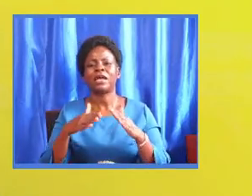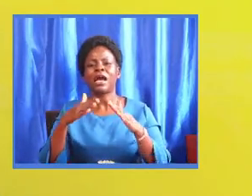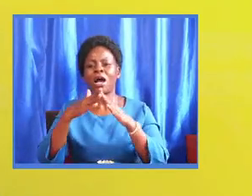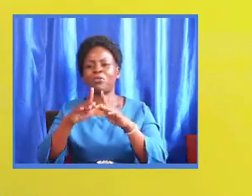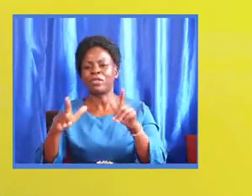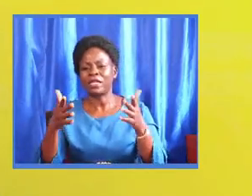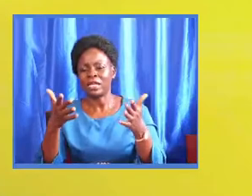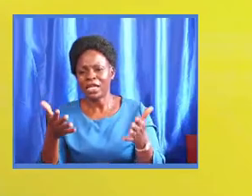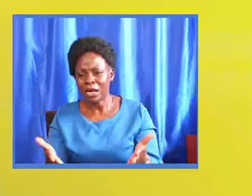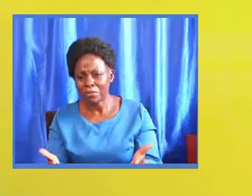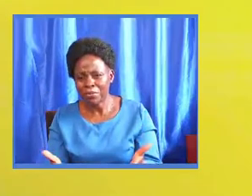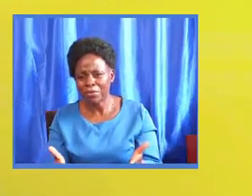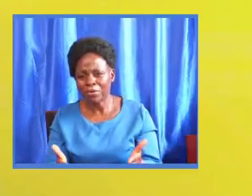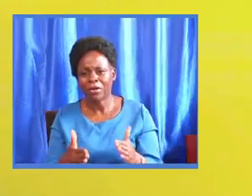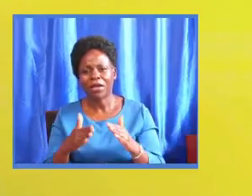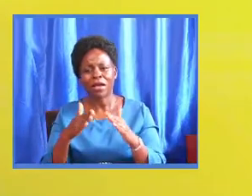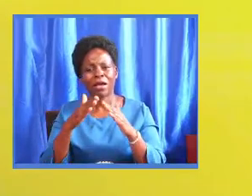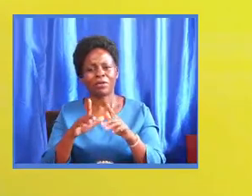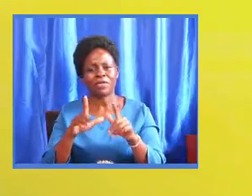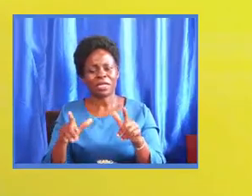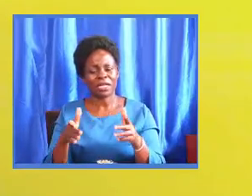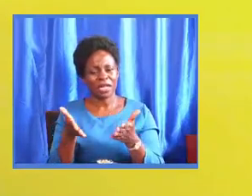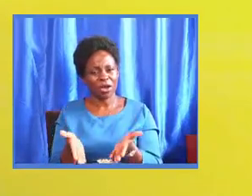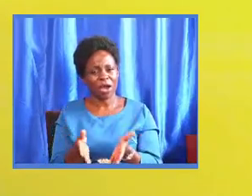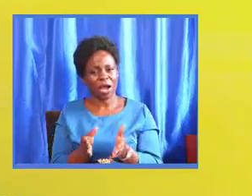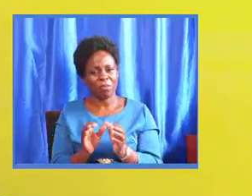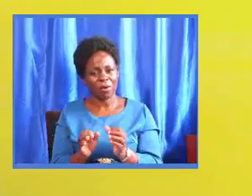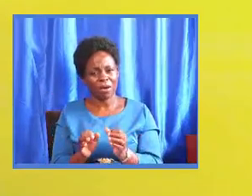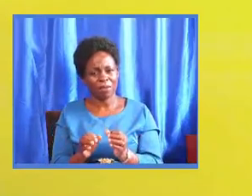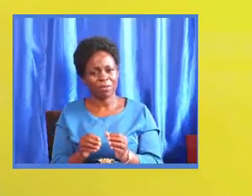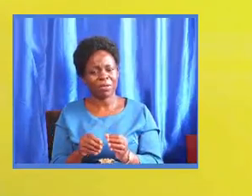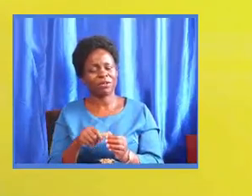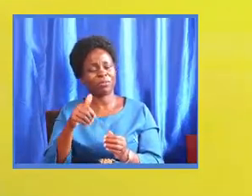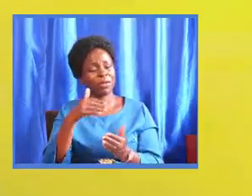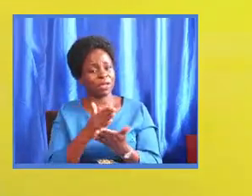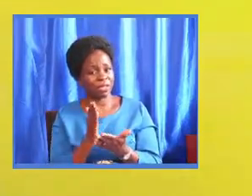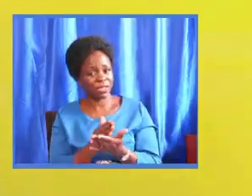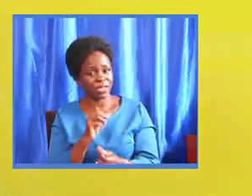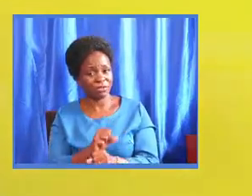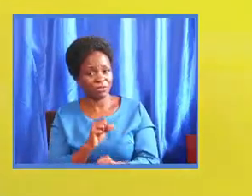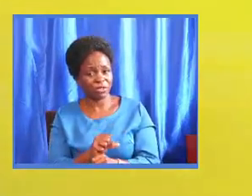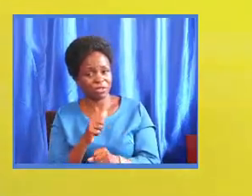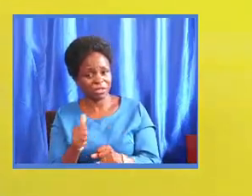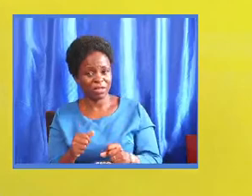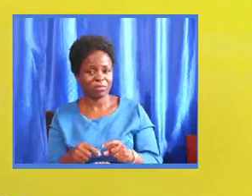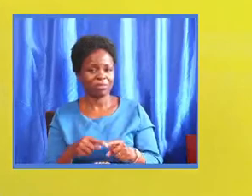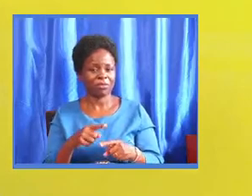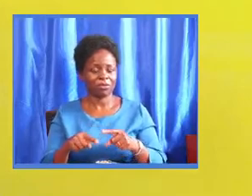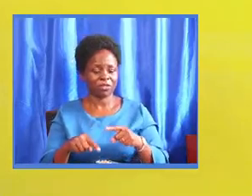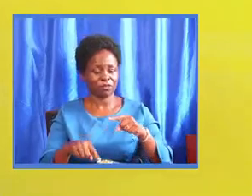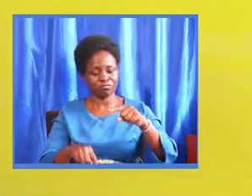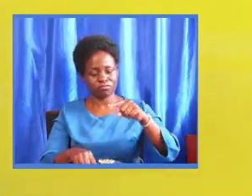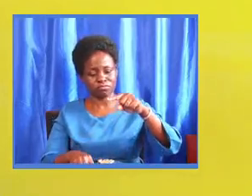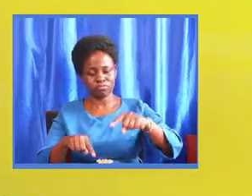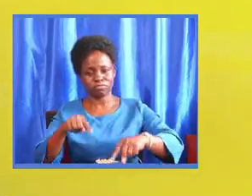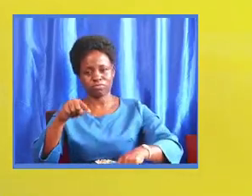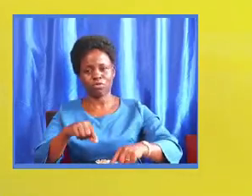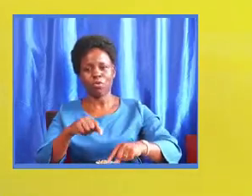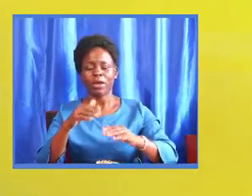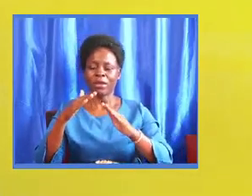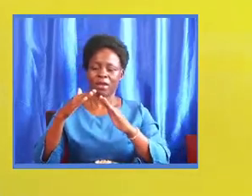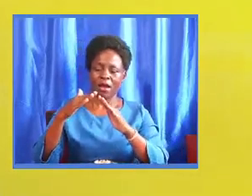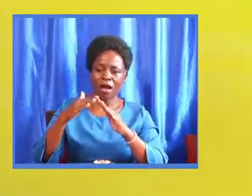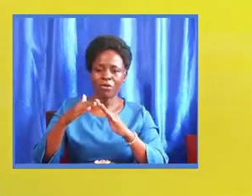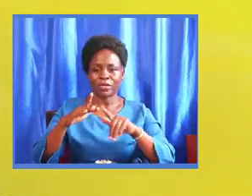At the moment, real estate might not be doing very well, but there will be another sector that's doing well because they are negatively correlated. So where real estate is doing